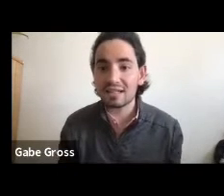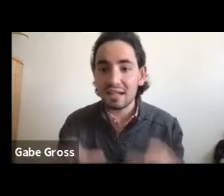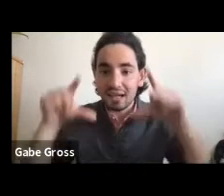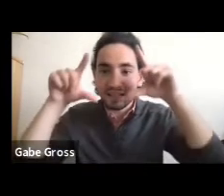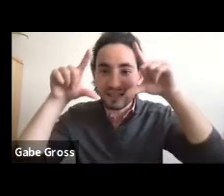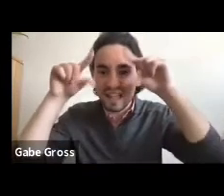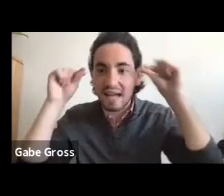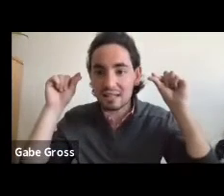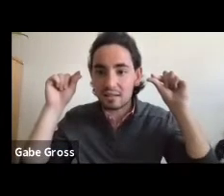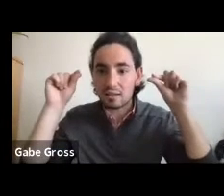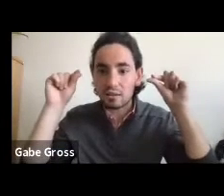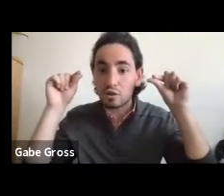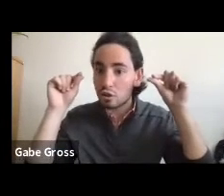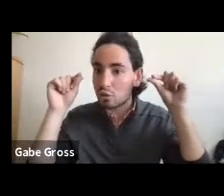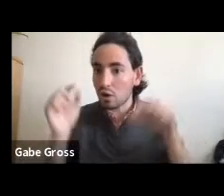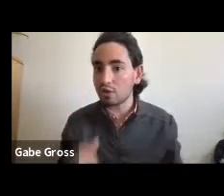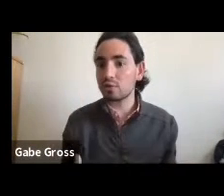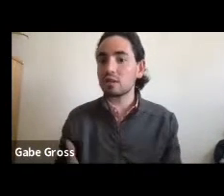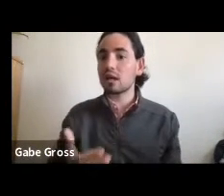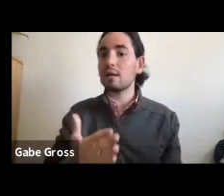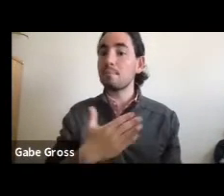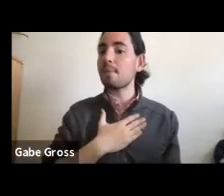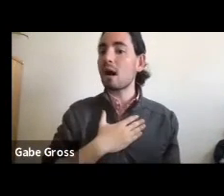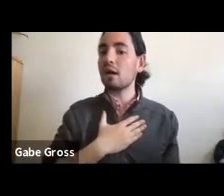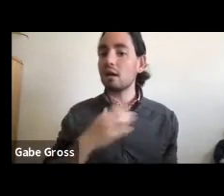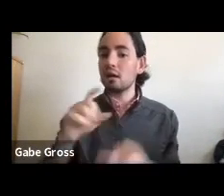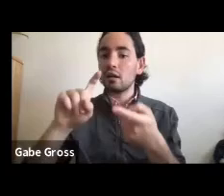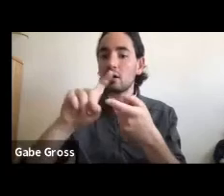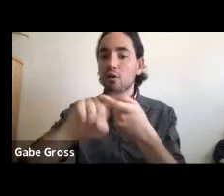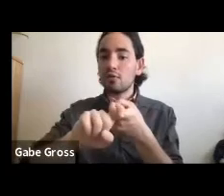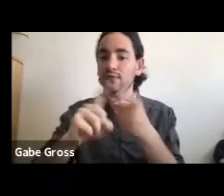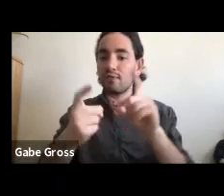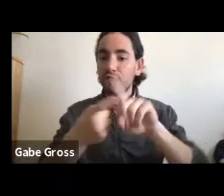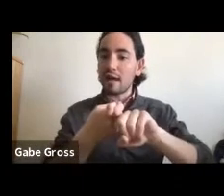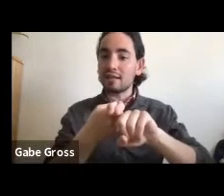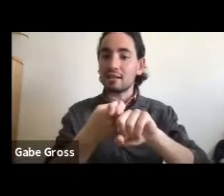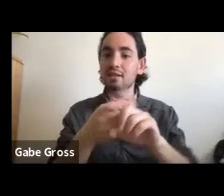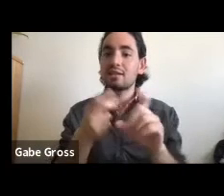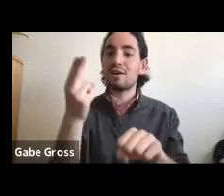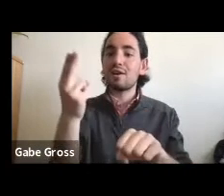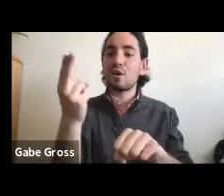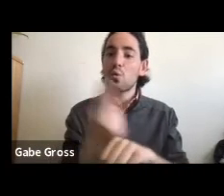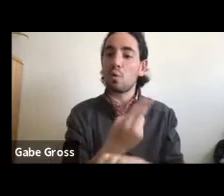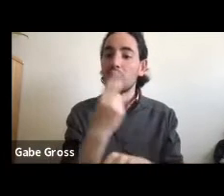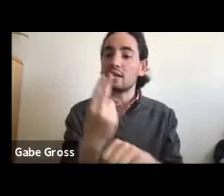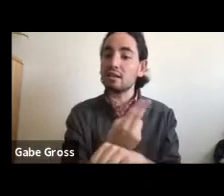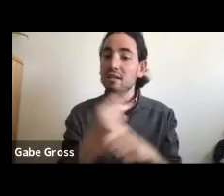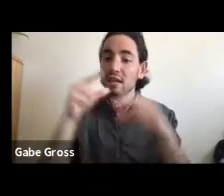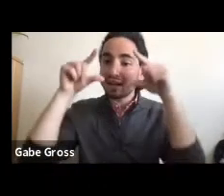And the sign for glasses is glasses. So you could also sign my friend